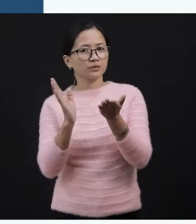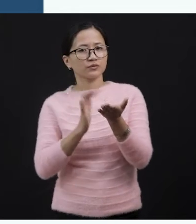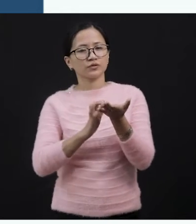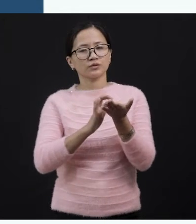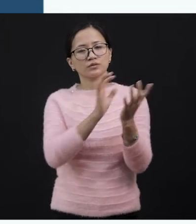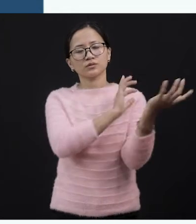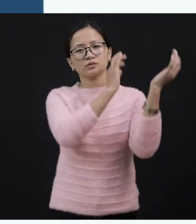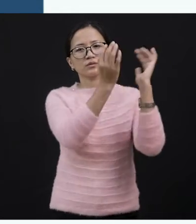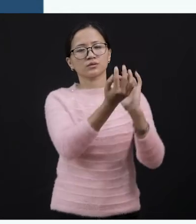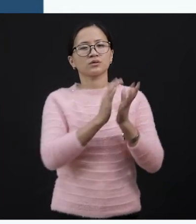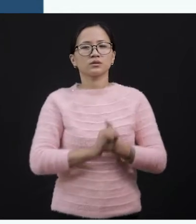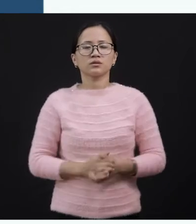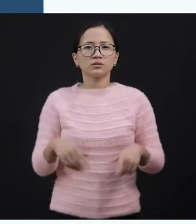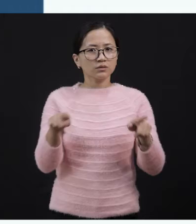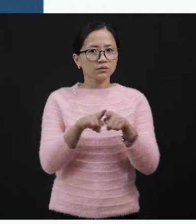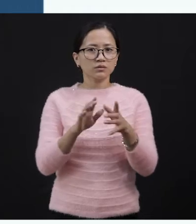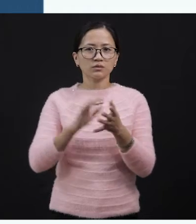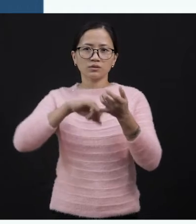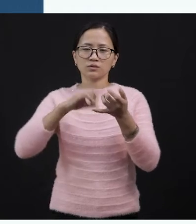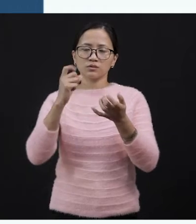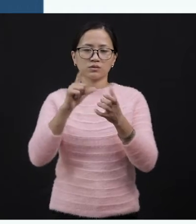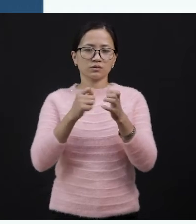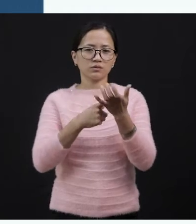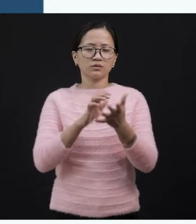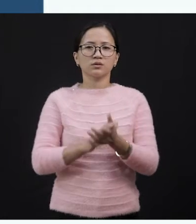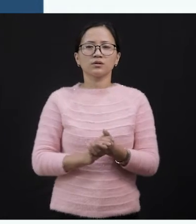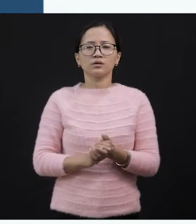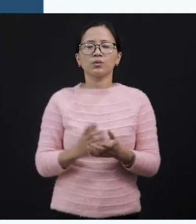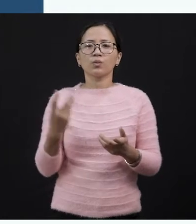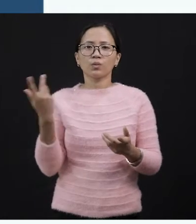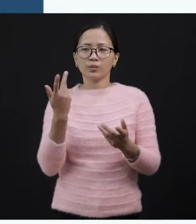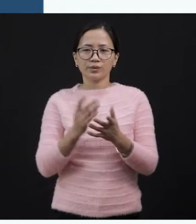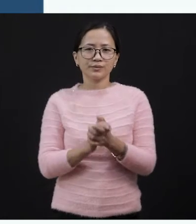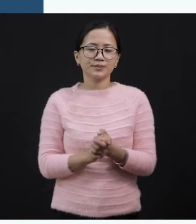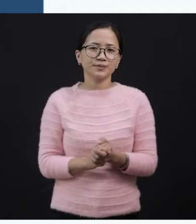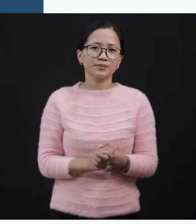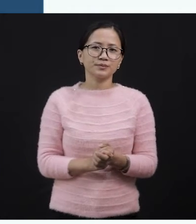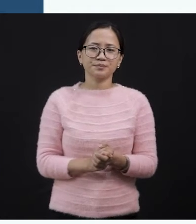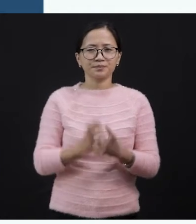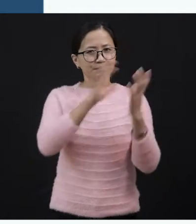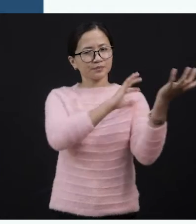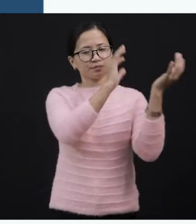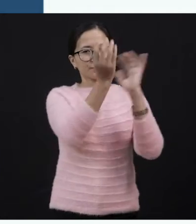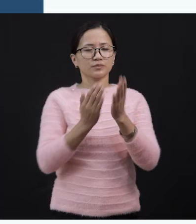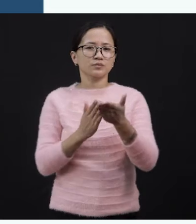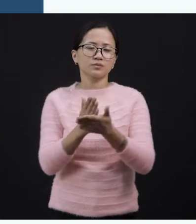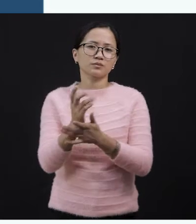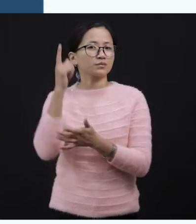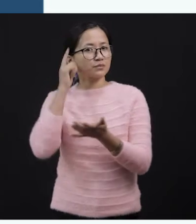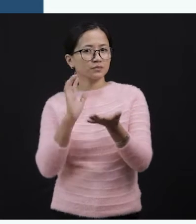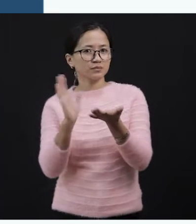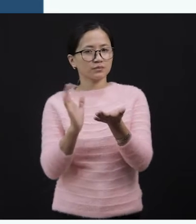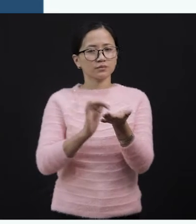the Earth, and the solar eclipse, it occurs when the Earth passes through the